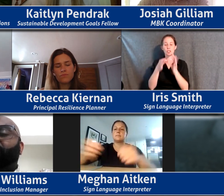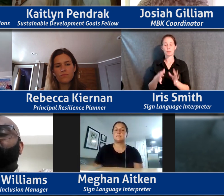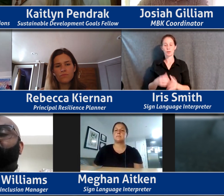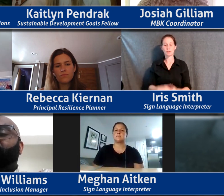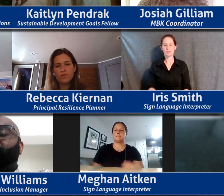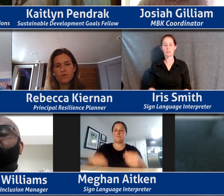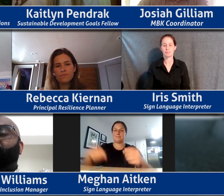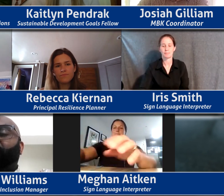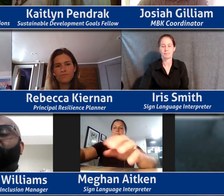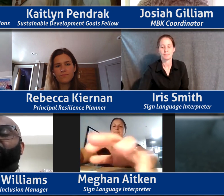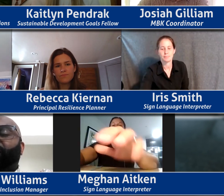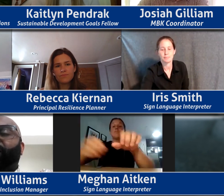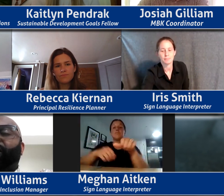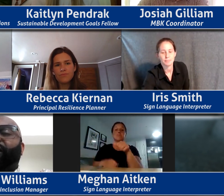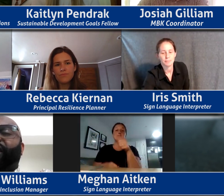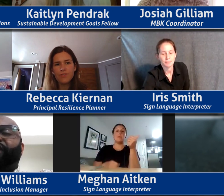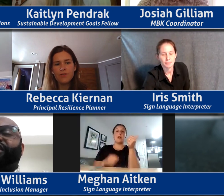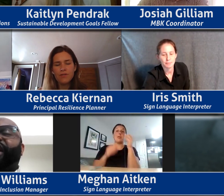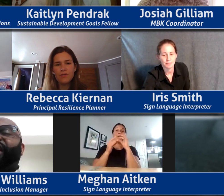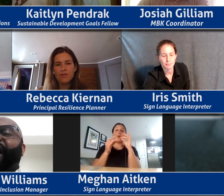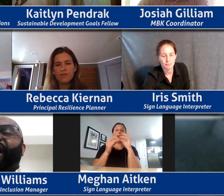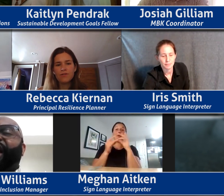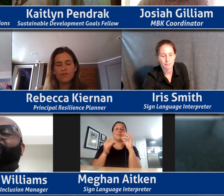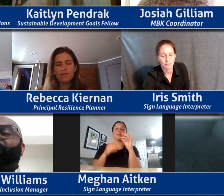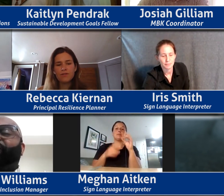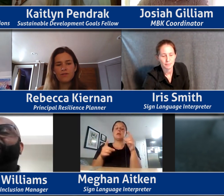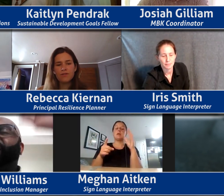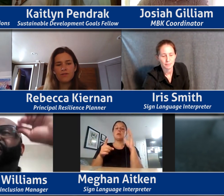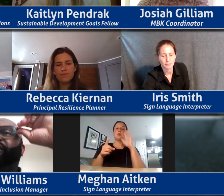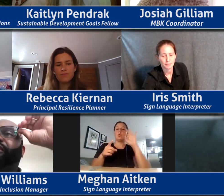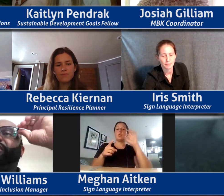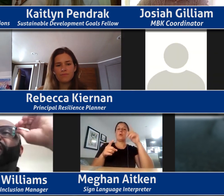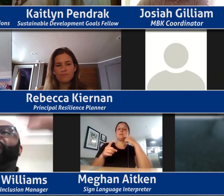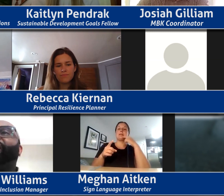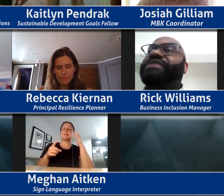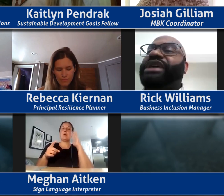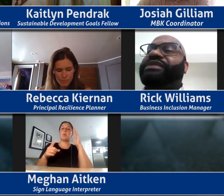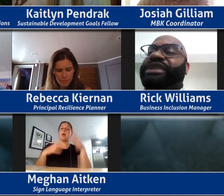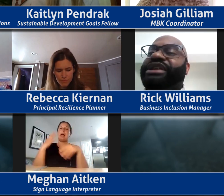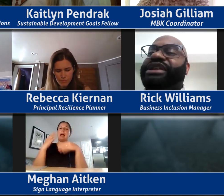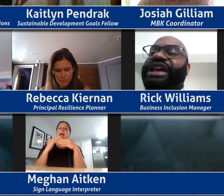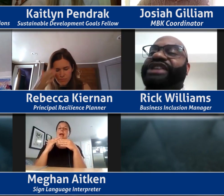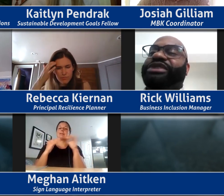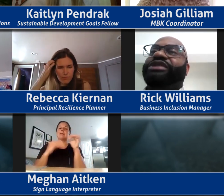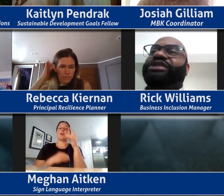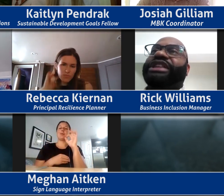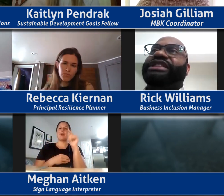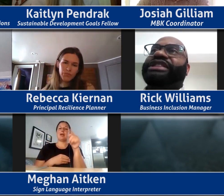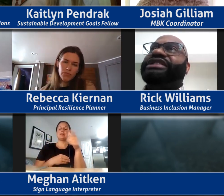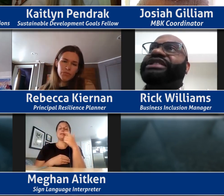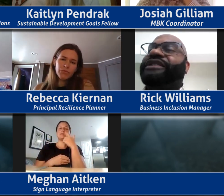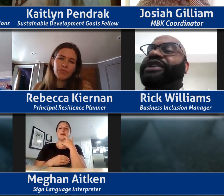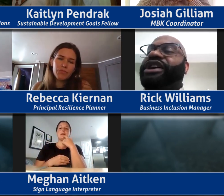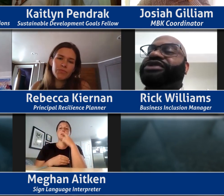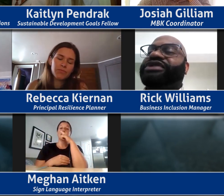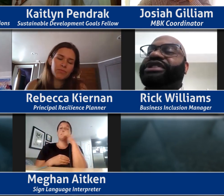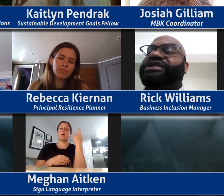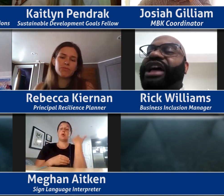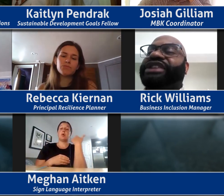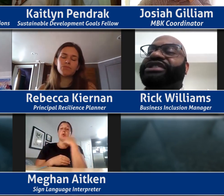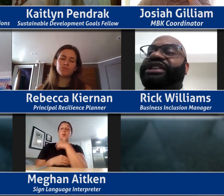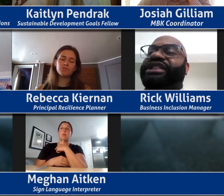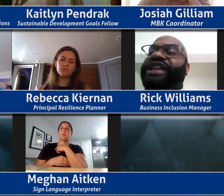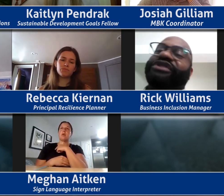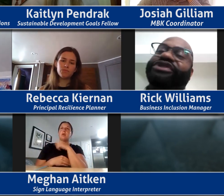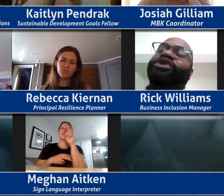Anyone else? I'll just kind of add to what Grant was talking about because as we look at the different countries